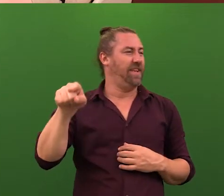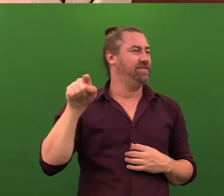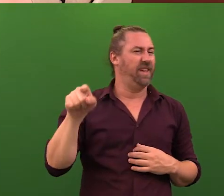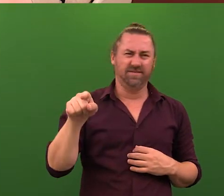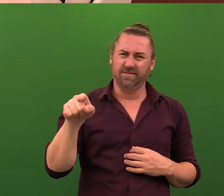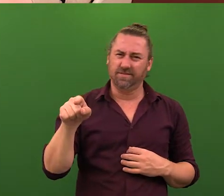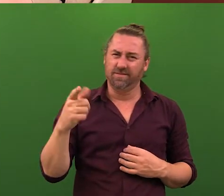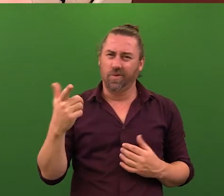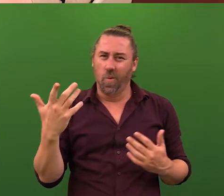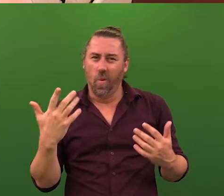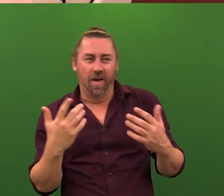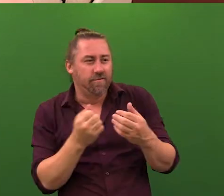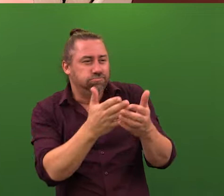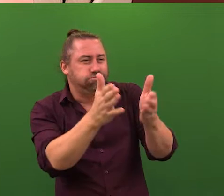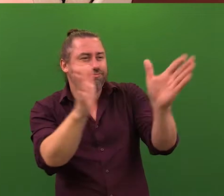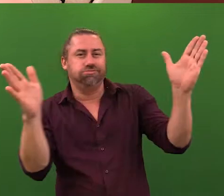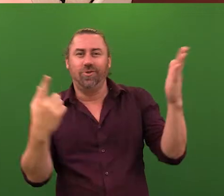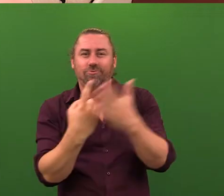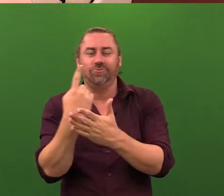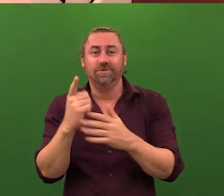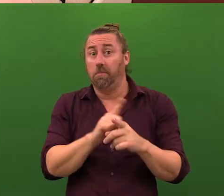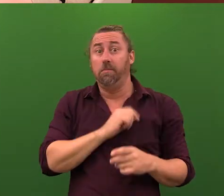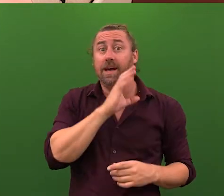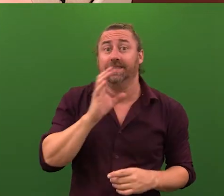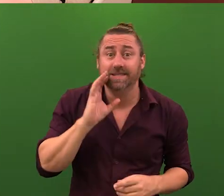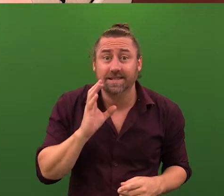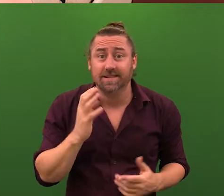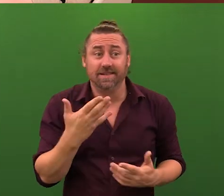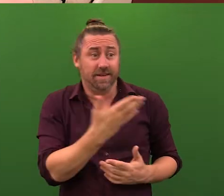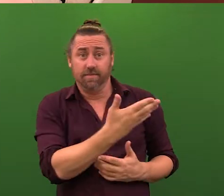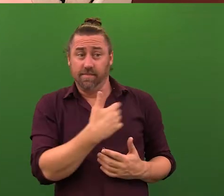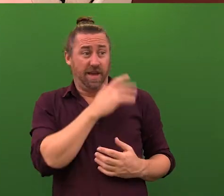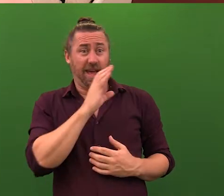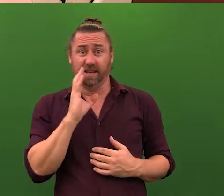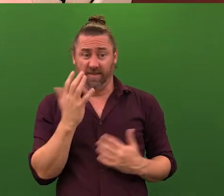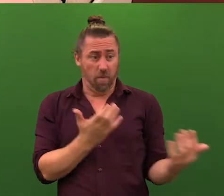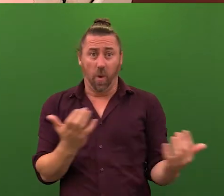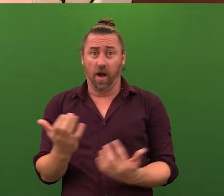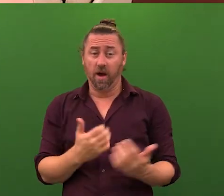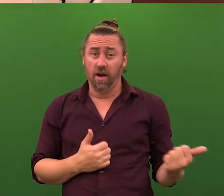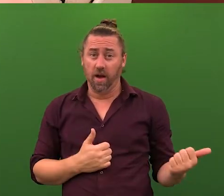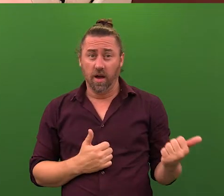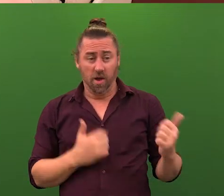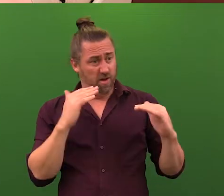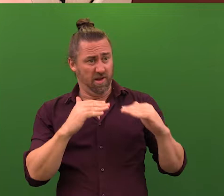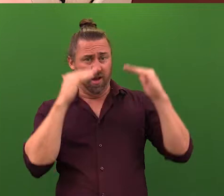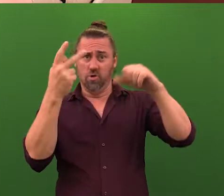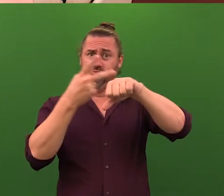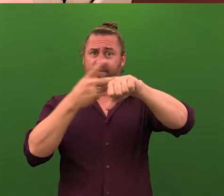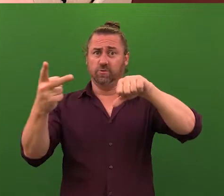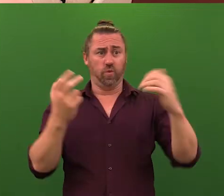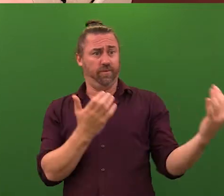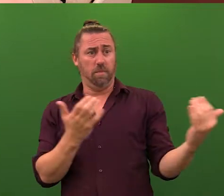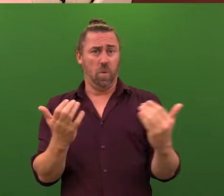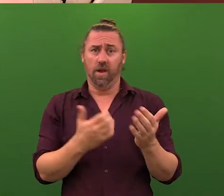have, like my cousin, who's, playing, football at a professional,